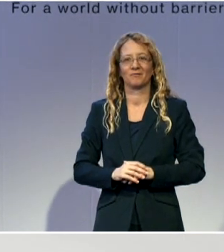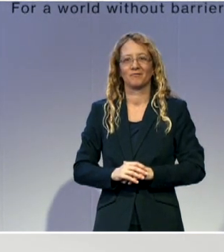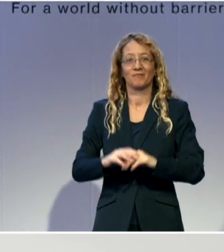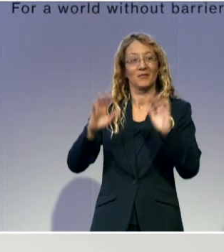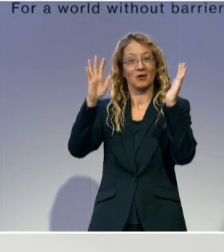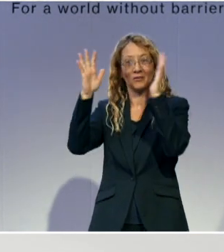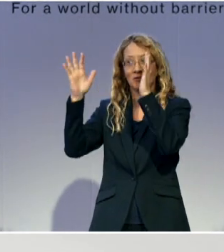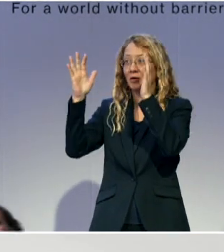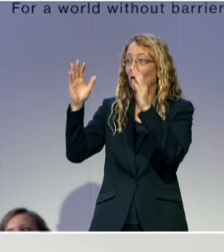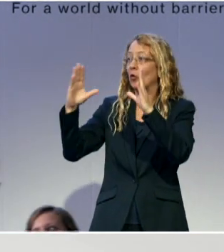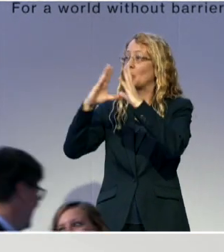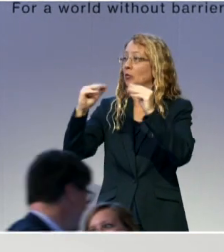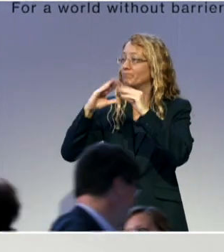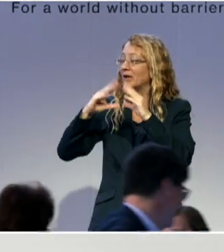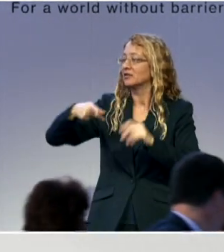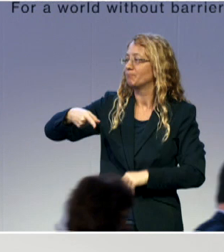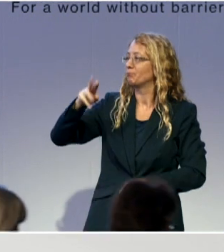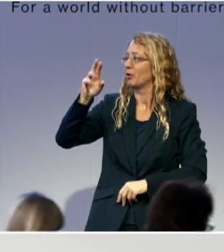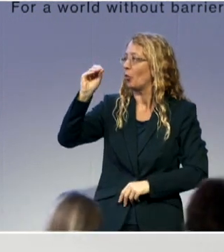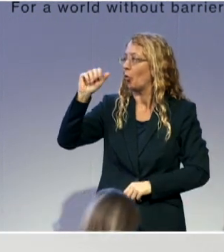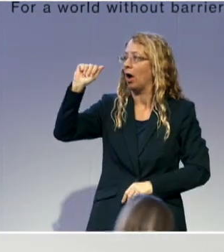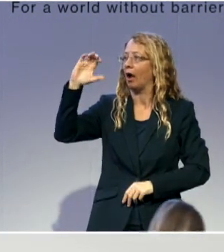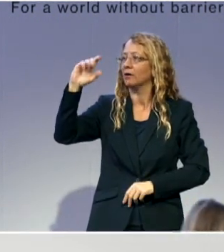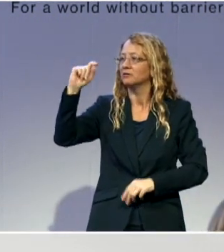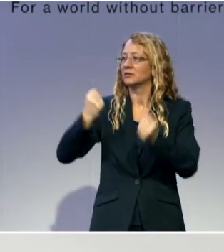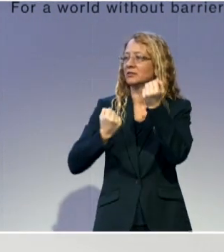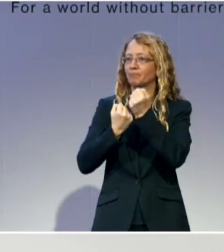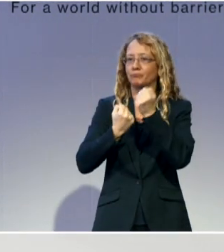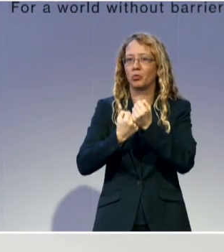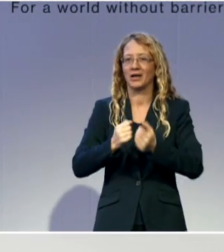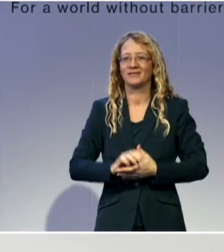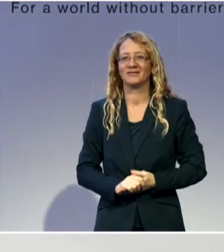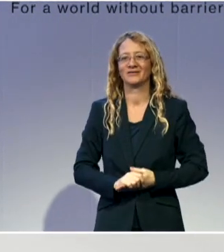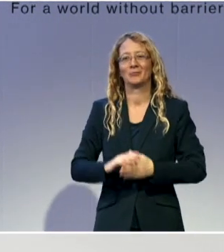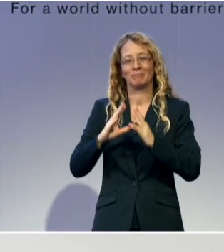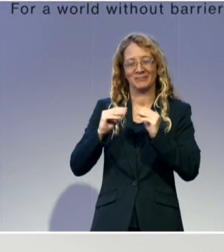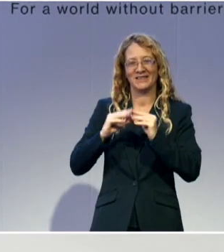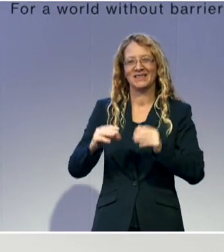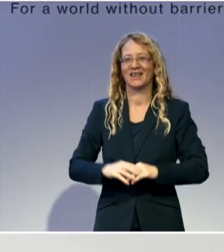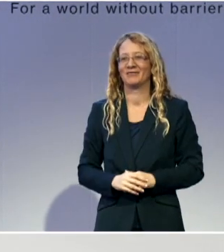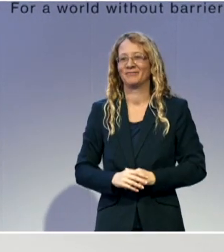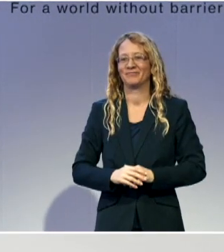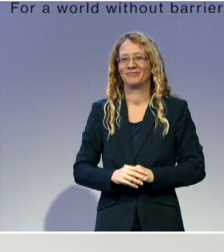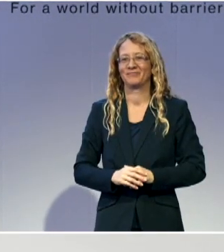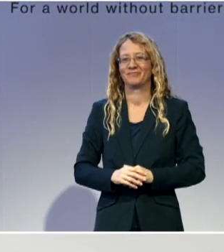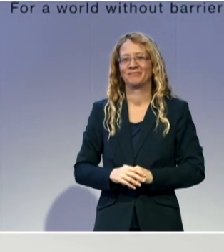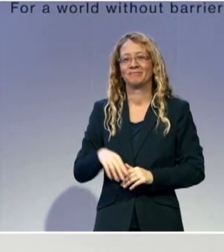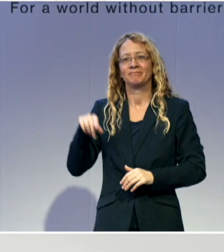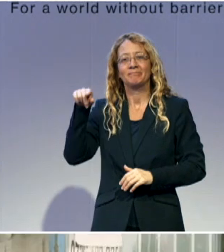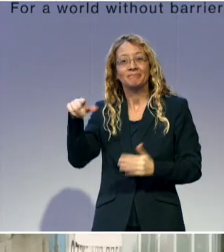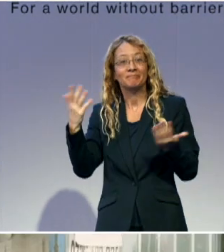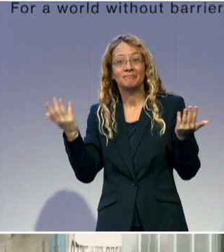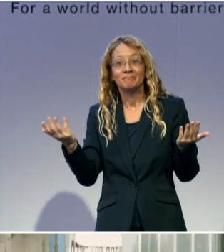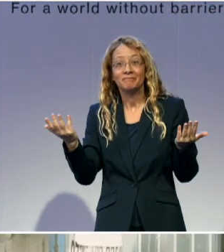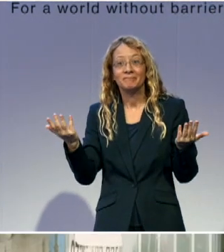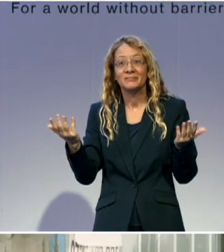Congratulations to ProAct Support from Romania. ProAct Support provides accommodation and support as a step